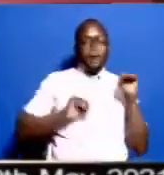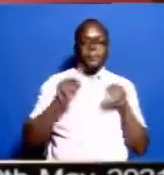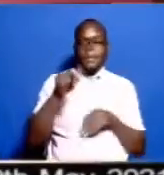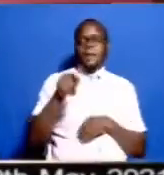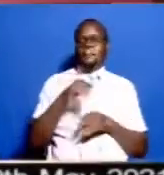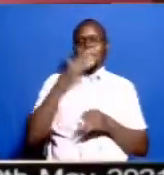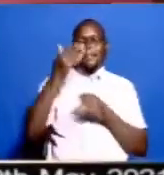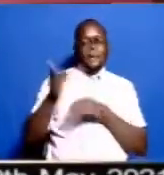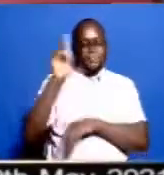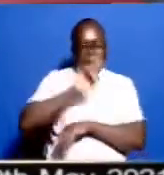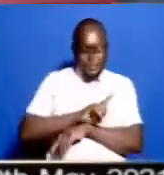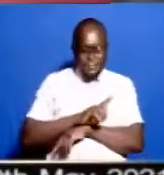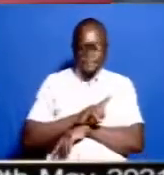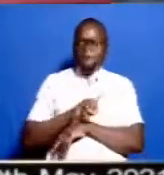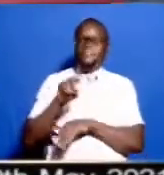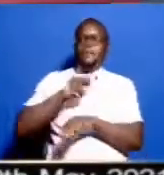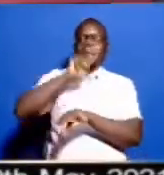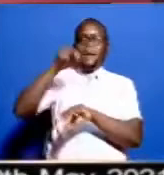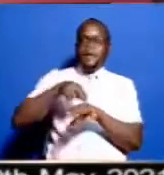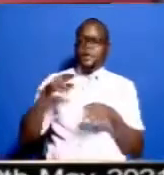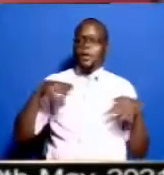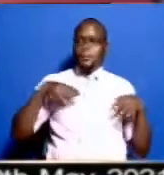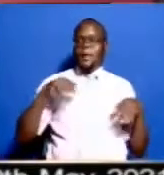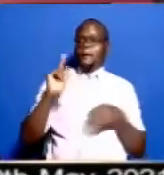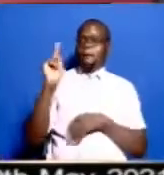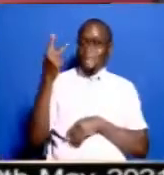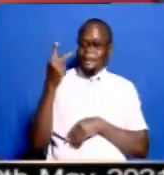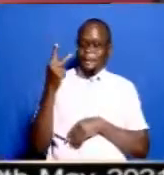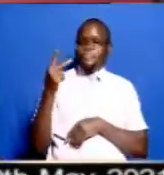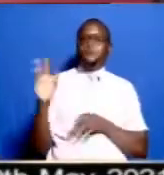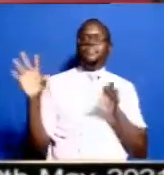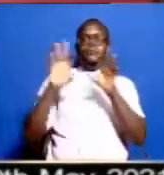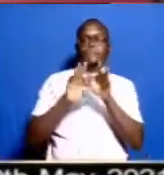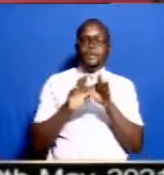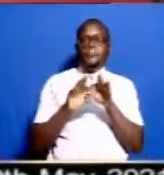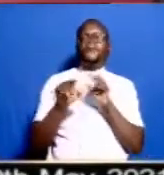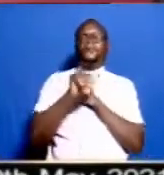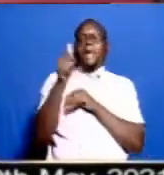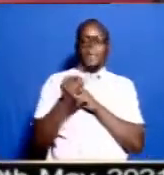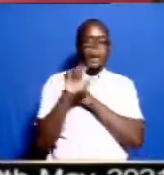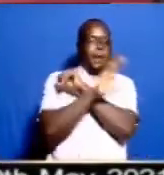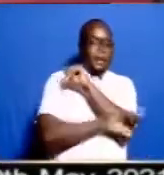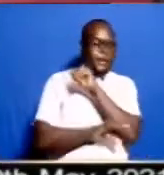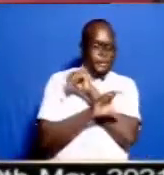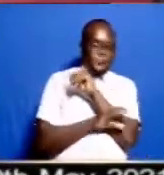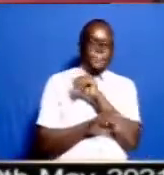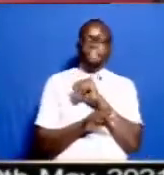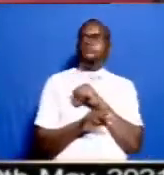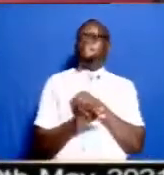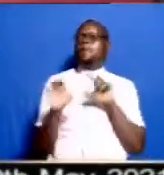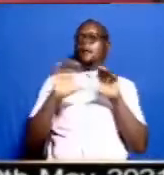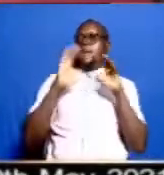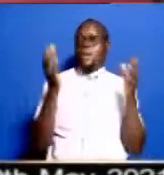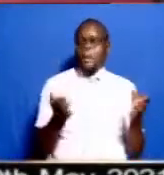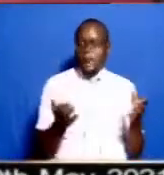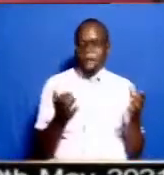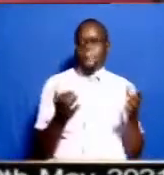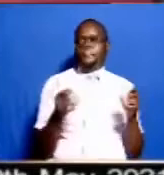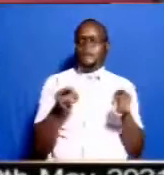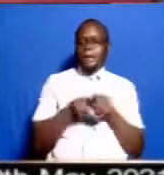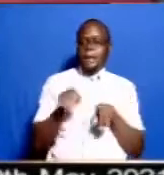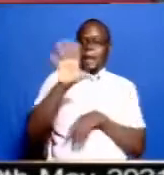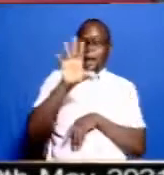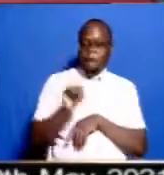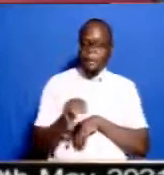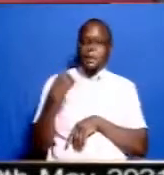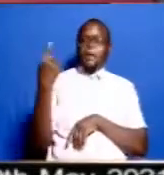end of the day, it is the national pride of this country. It is our connection to not only our continent, but the rest of the world. And Africa